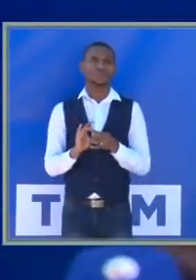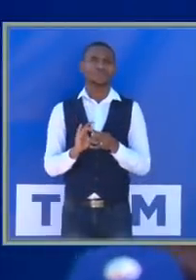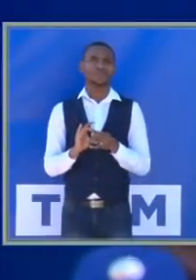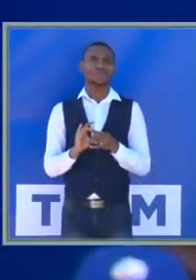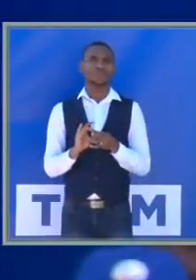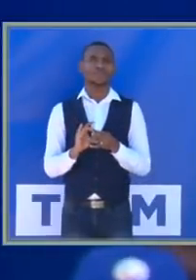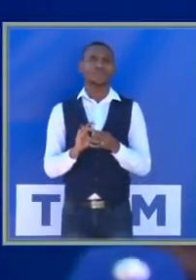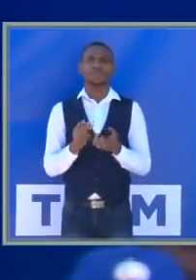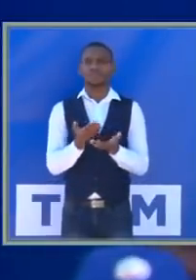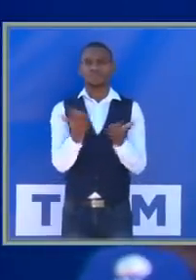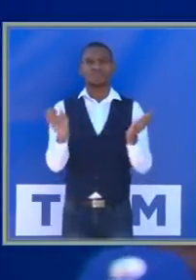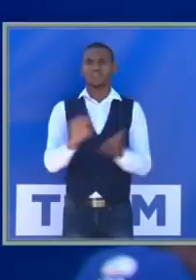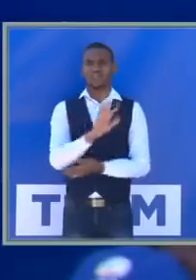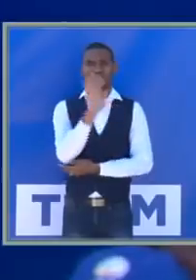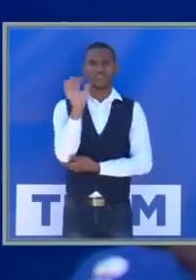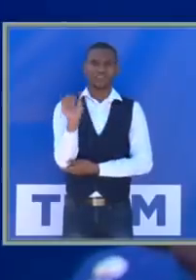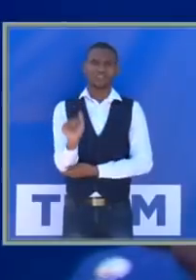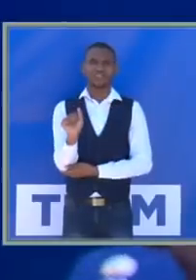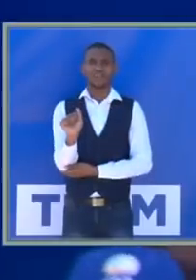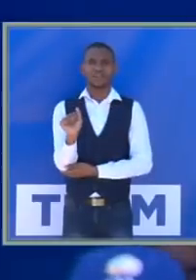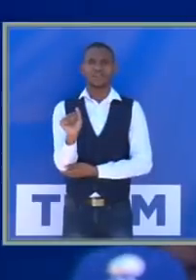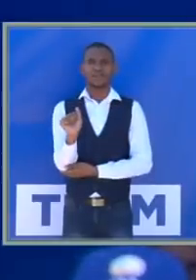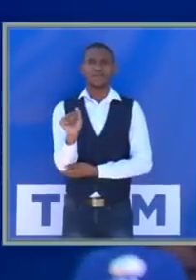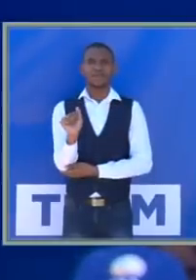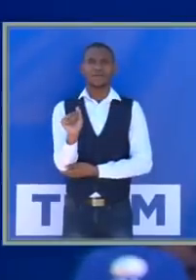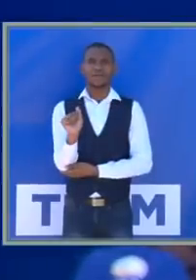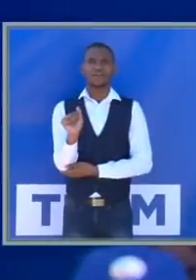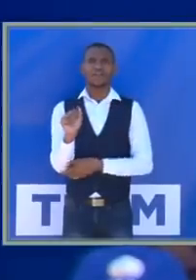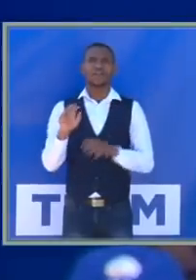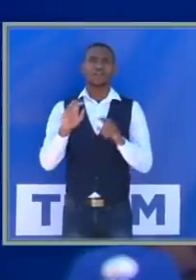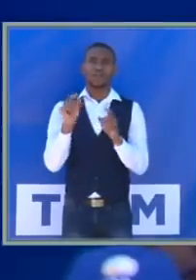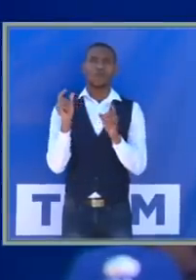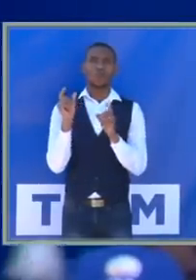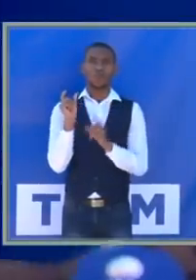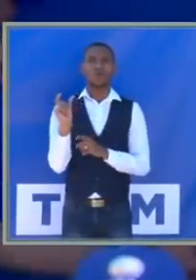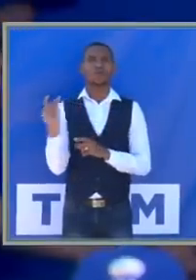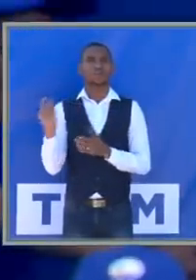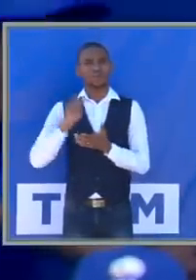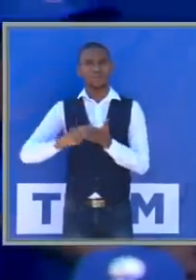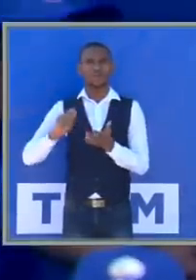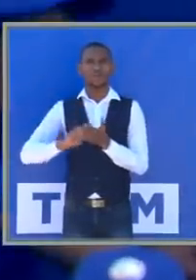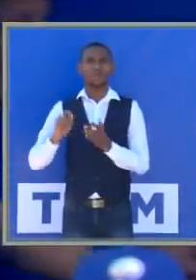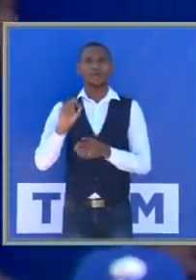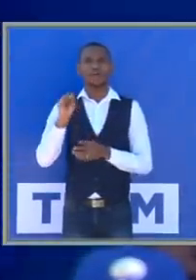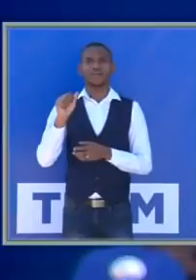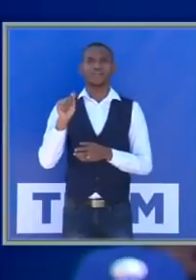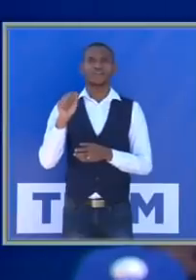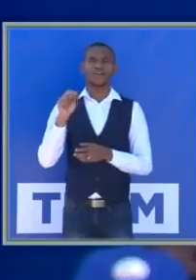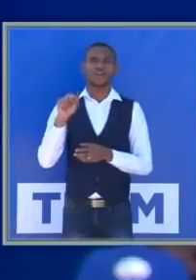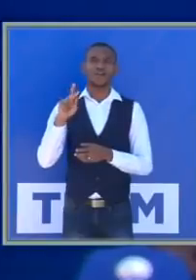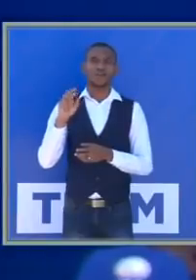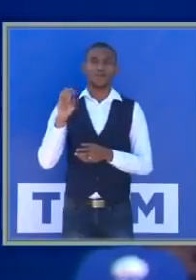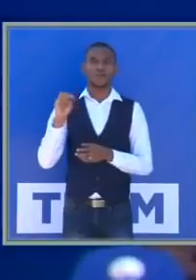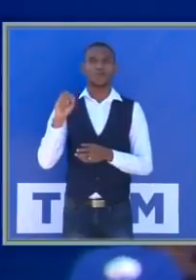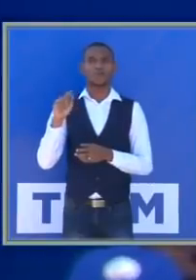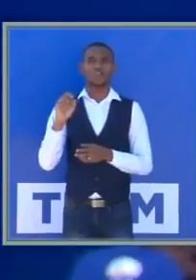My fellow South Africans, the words were written by Sankomota 3